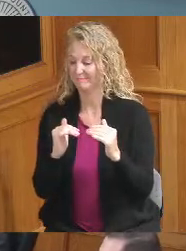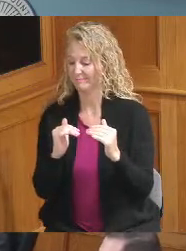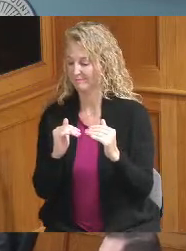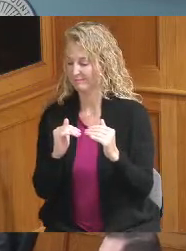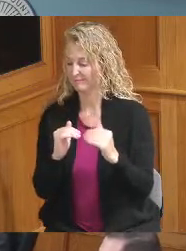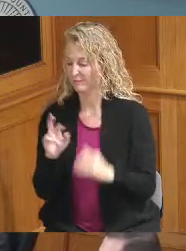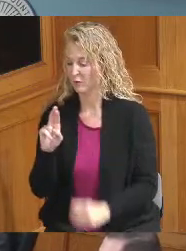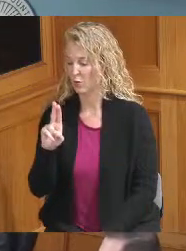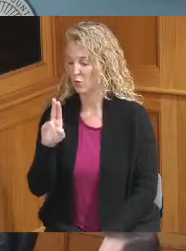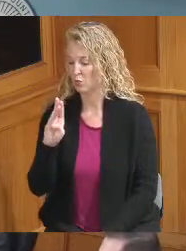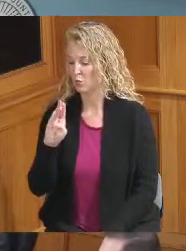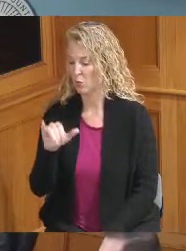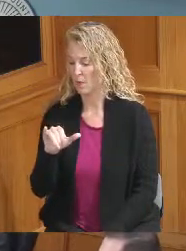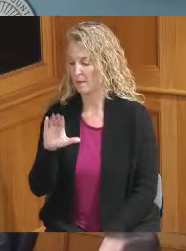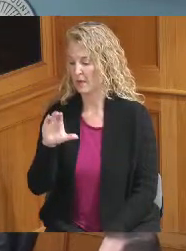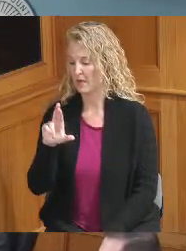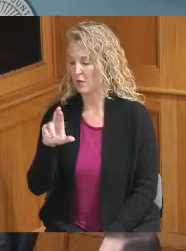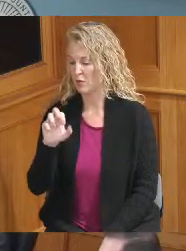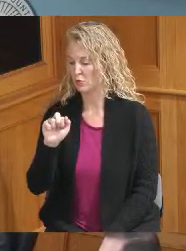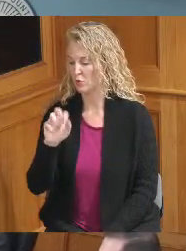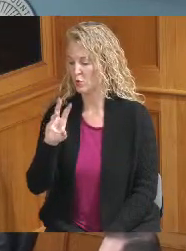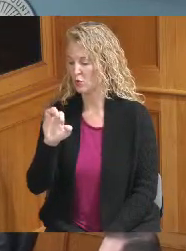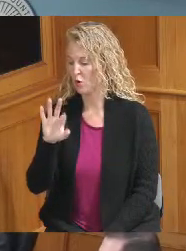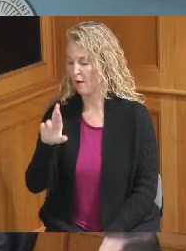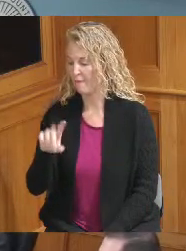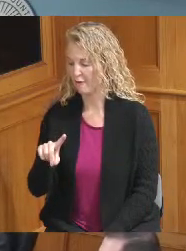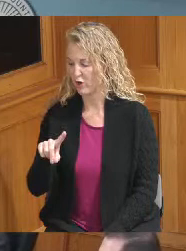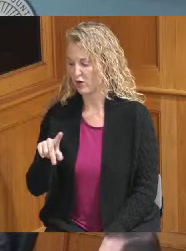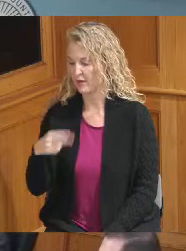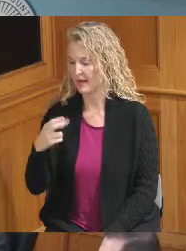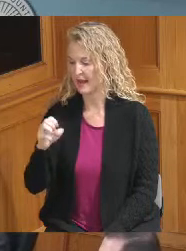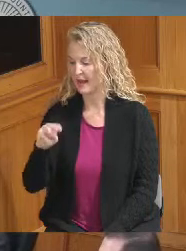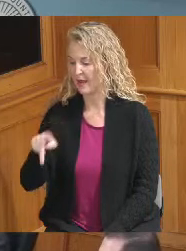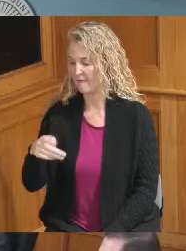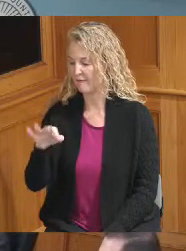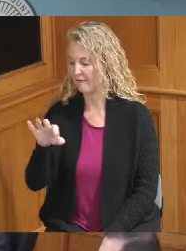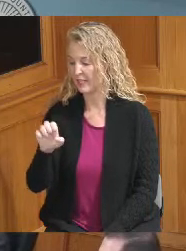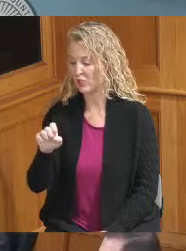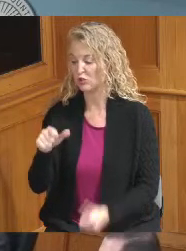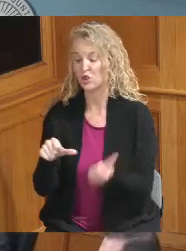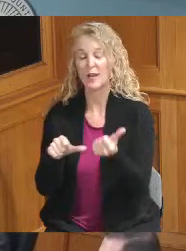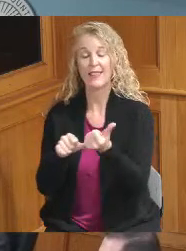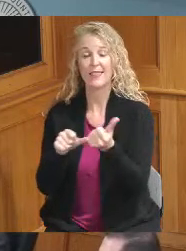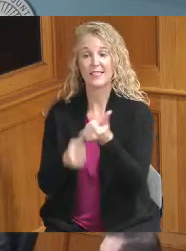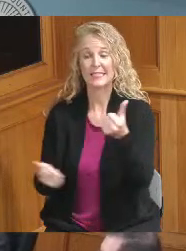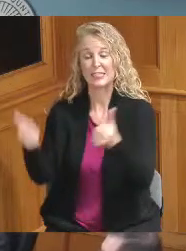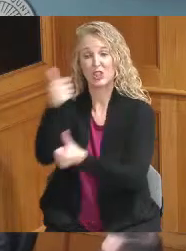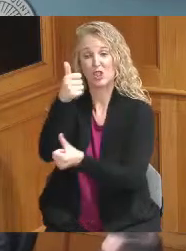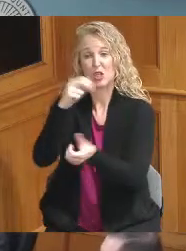Ruby Crawford Hemfield, who is Assistant Chief Nursing Officer at UC Health.